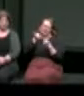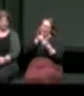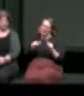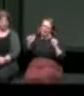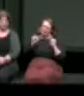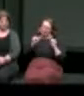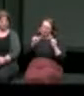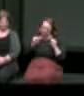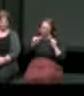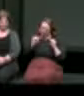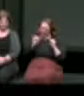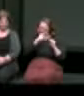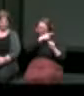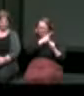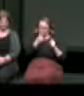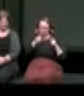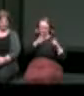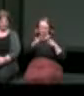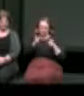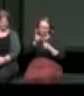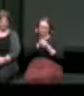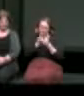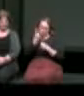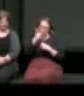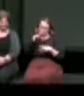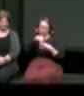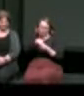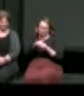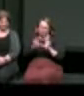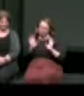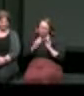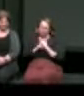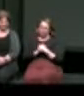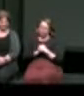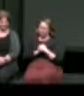going forward to be handled by everyone involved in the project.